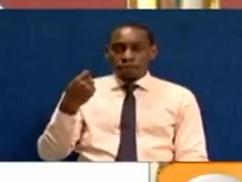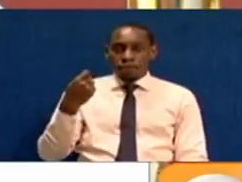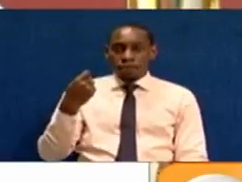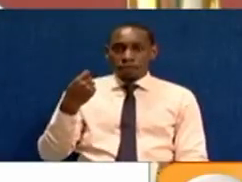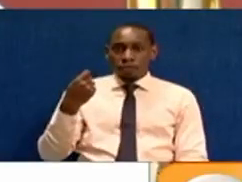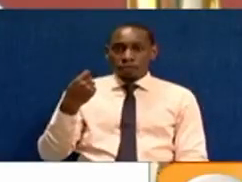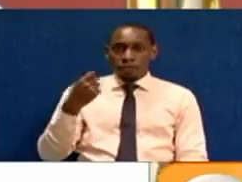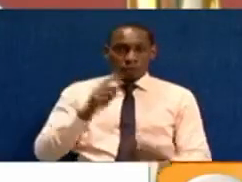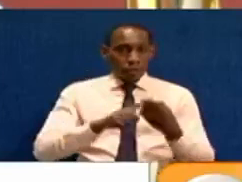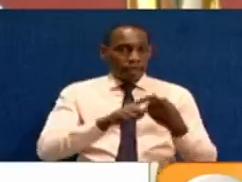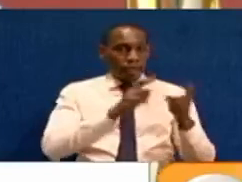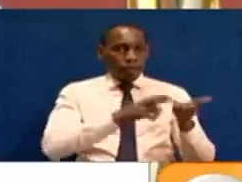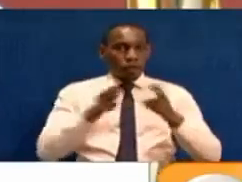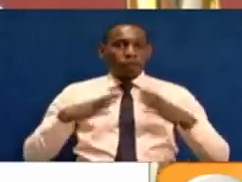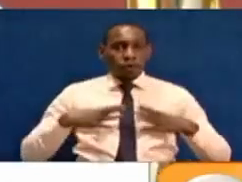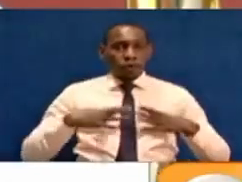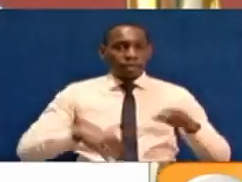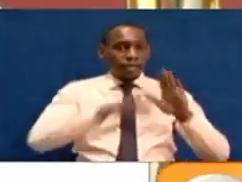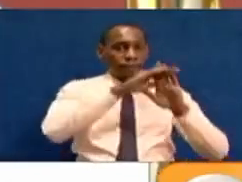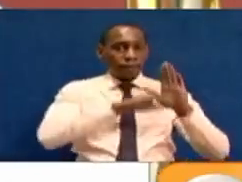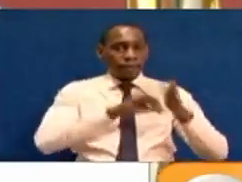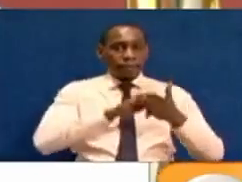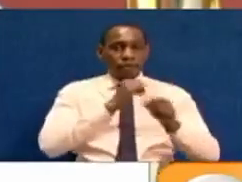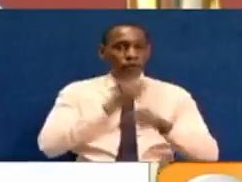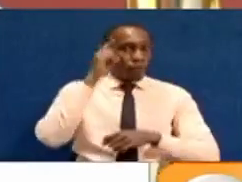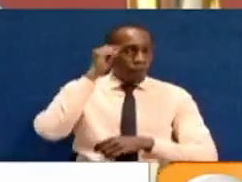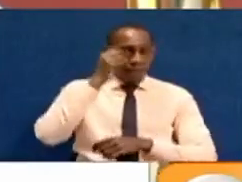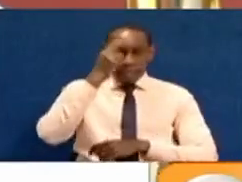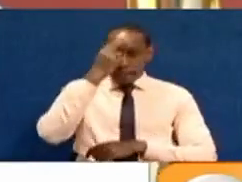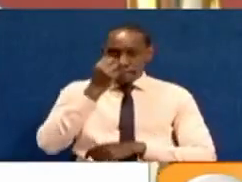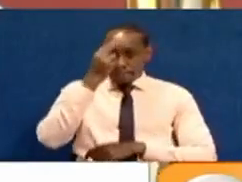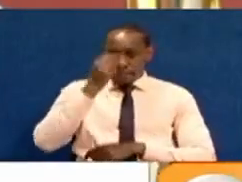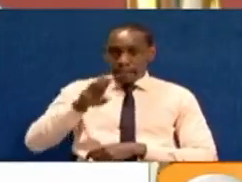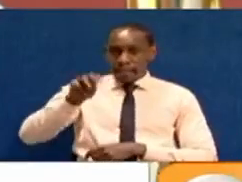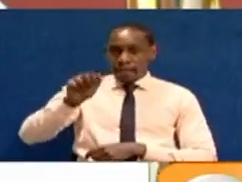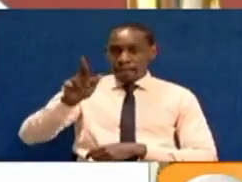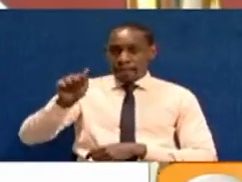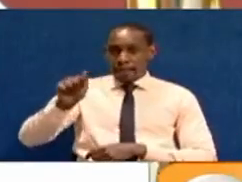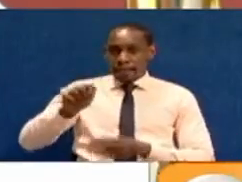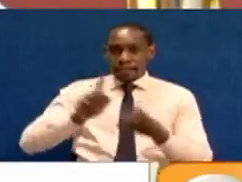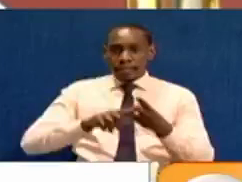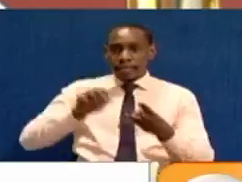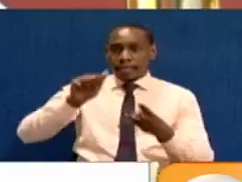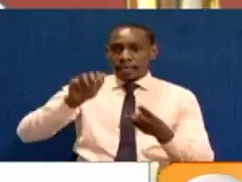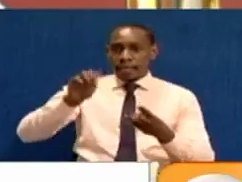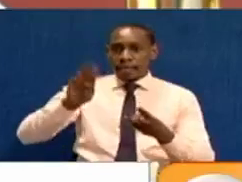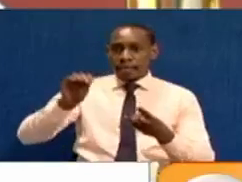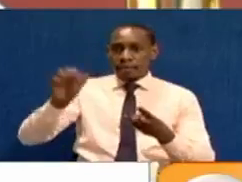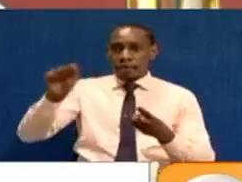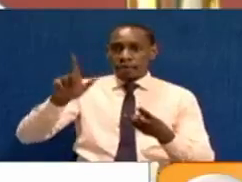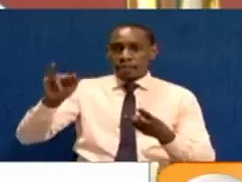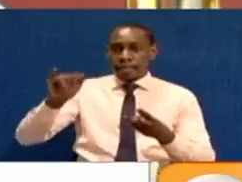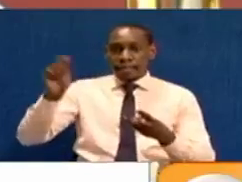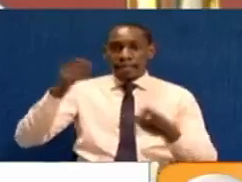other than the normal holiday packages that we do for Mombasa, Masai Mara, Amboseli. Kenyans now know